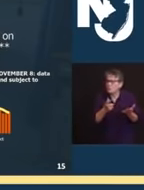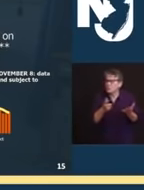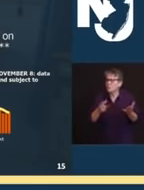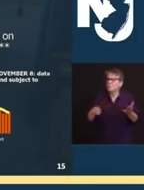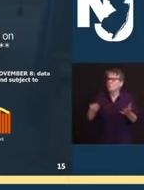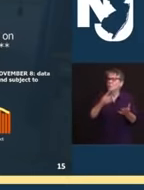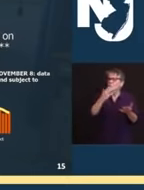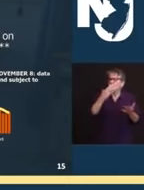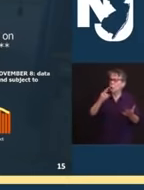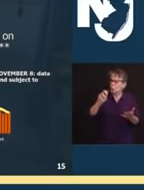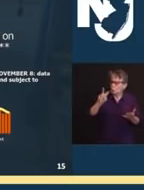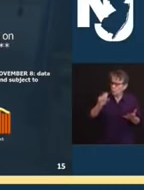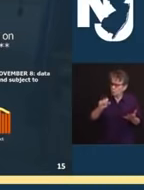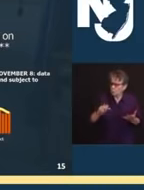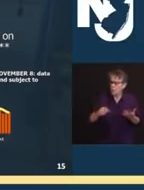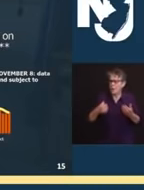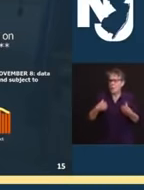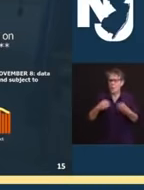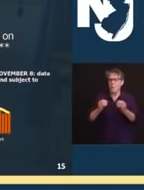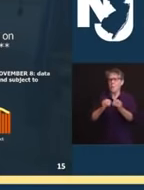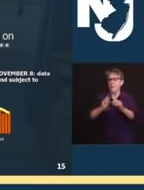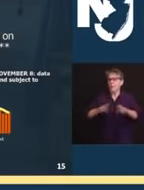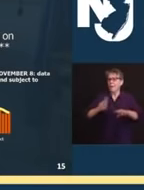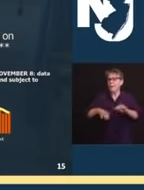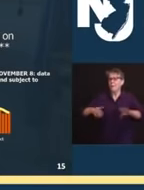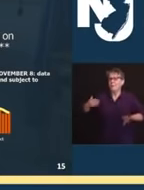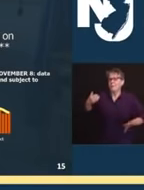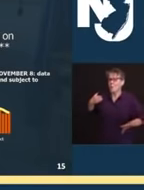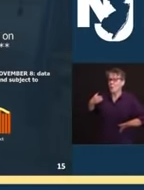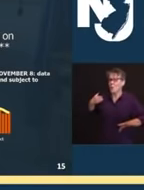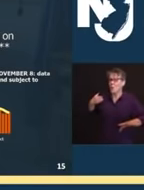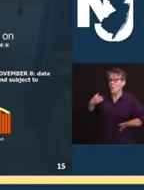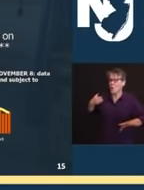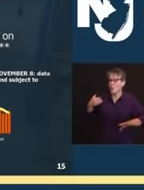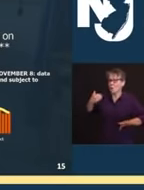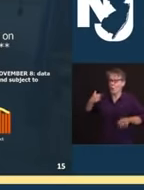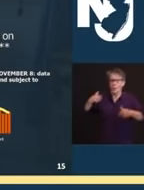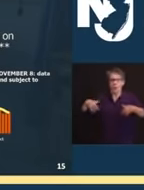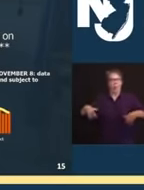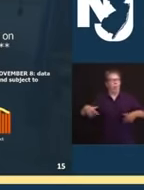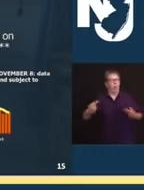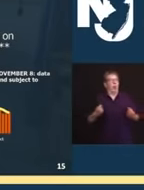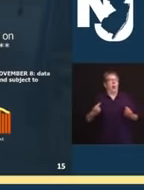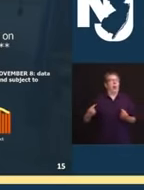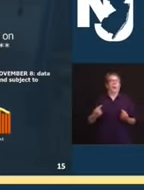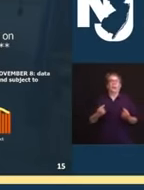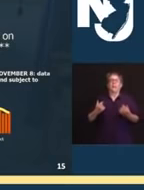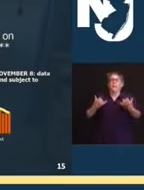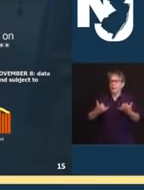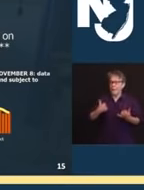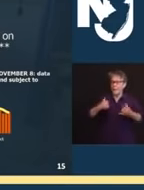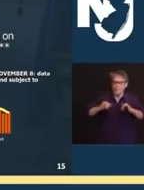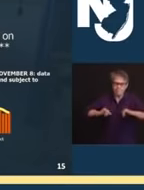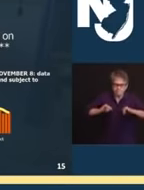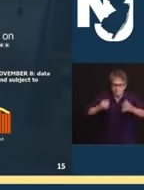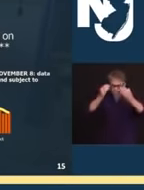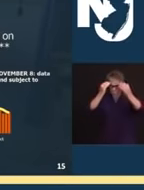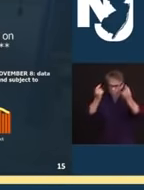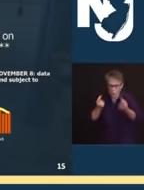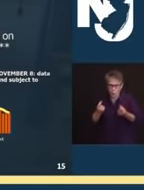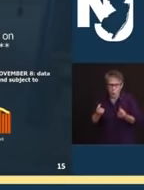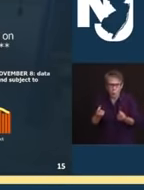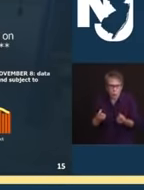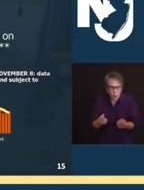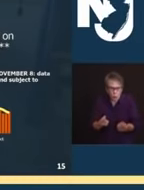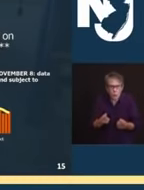numbers are not like they were in the spring. Judy, there's clearly less ventilator use, as you've been pointing out, you and Ed